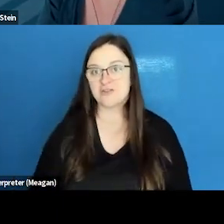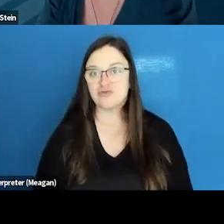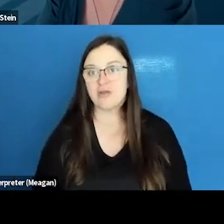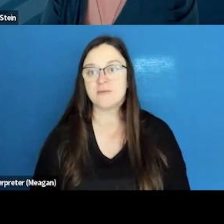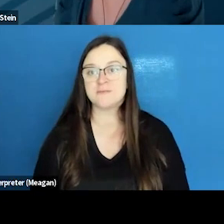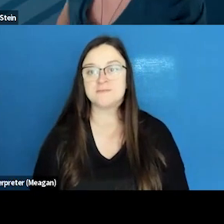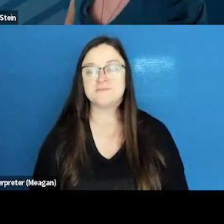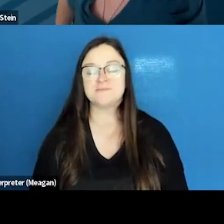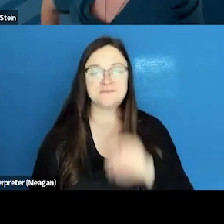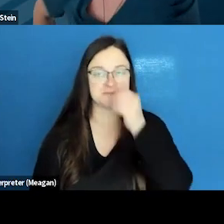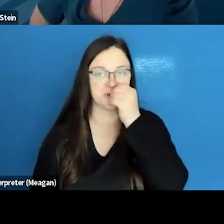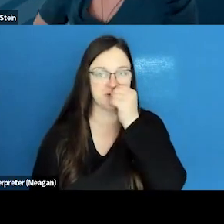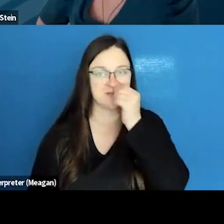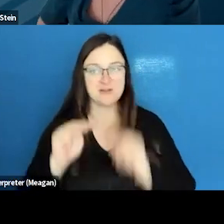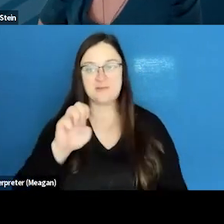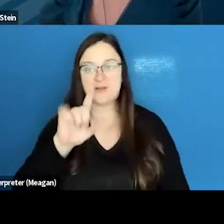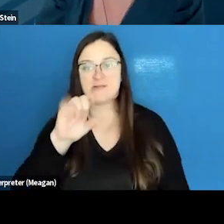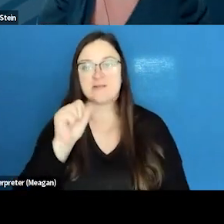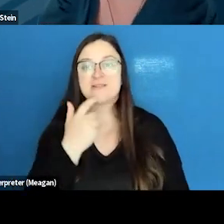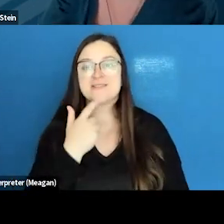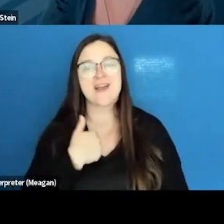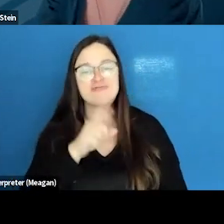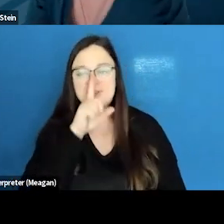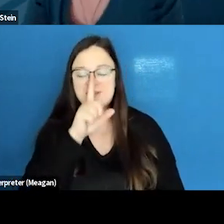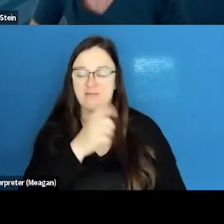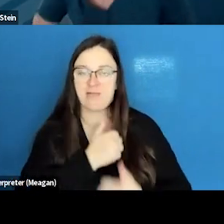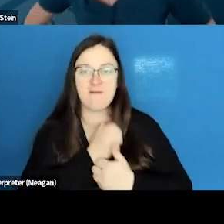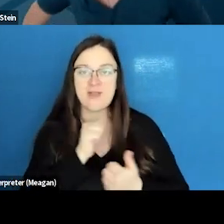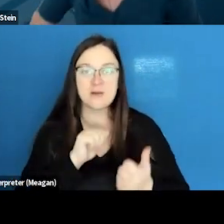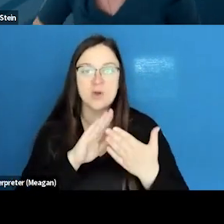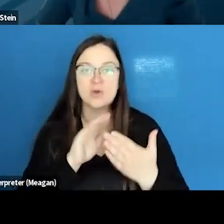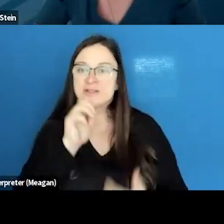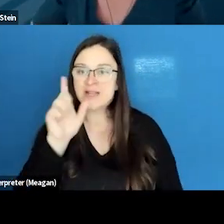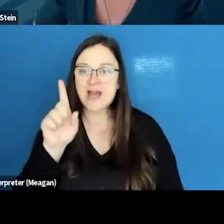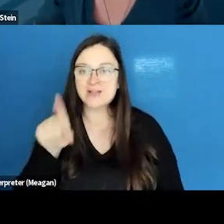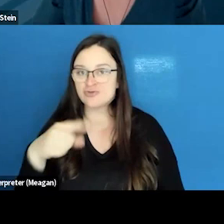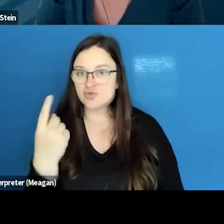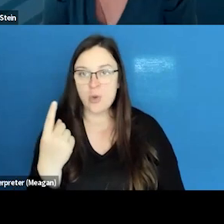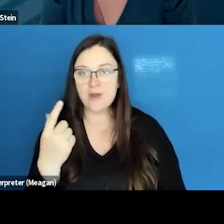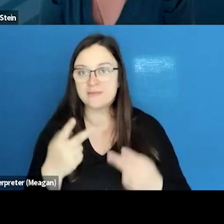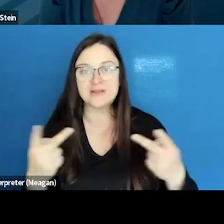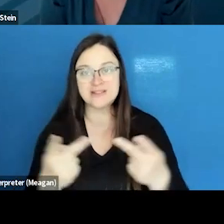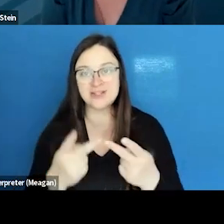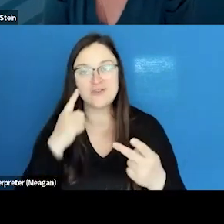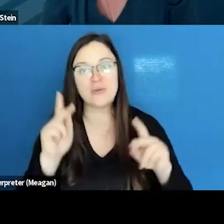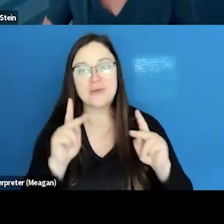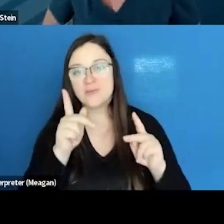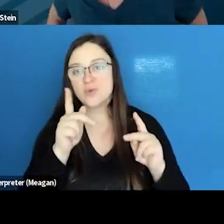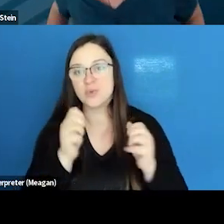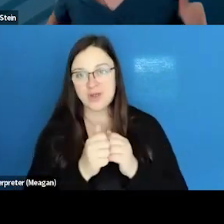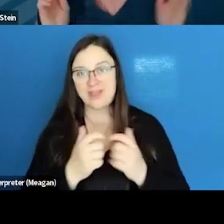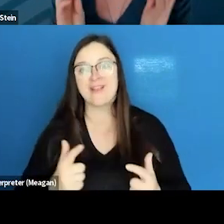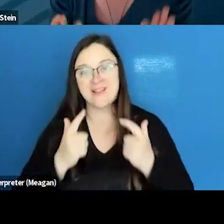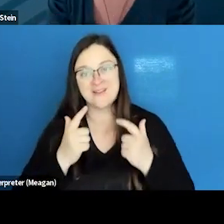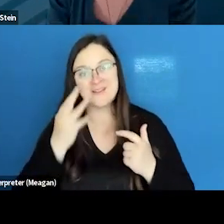That's wonderful. And I love that approach too, that we don't just have one position for people with lived experience. They